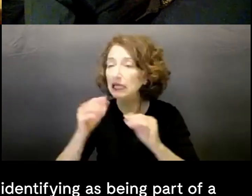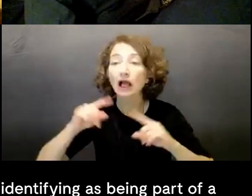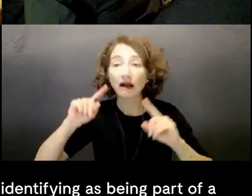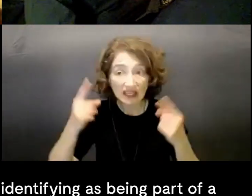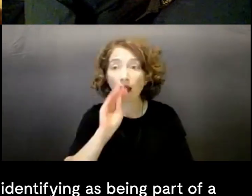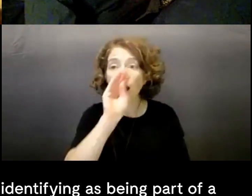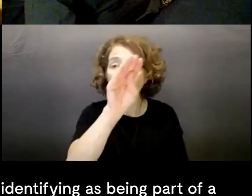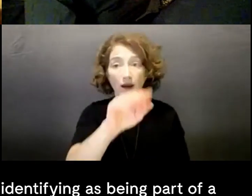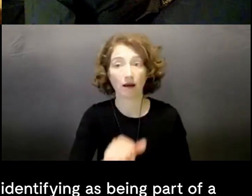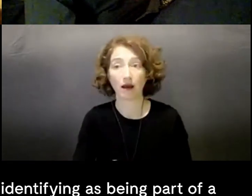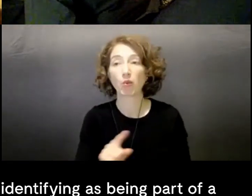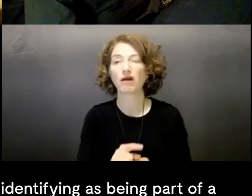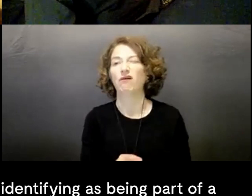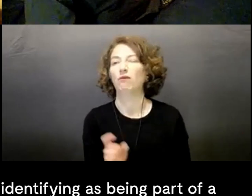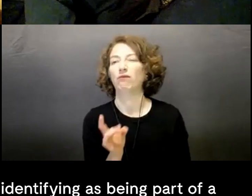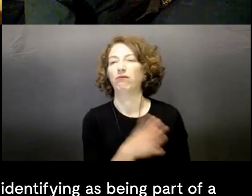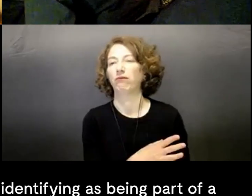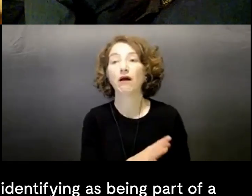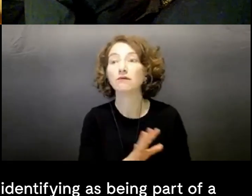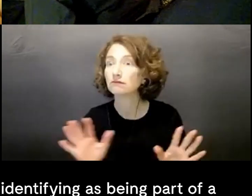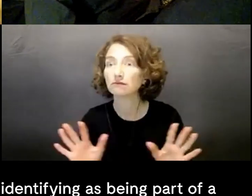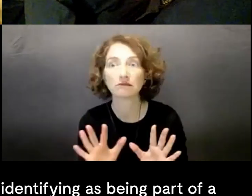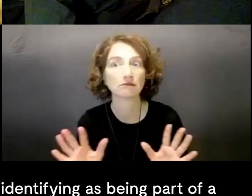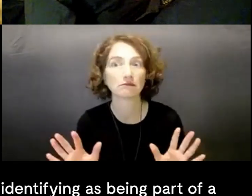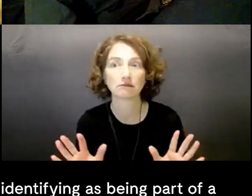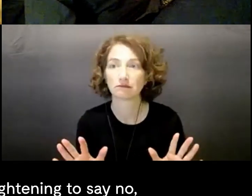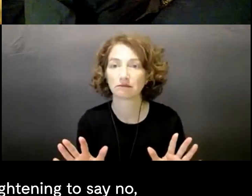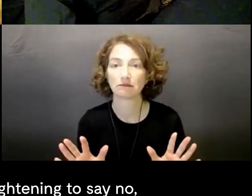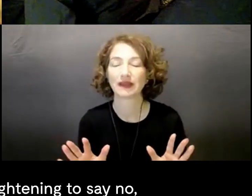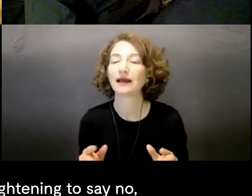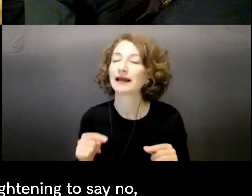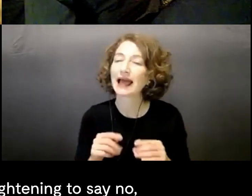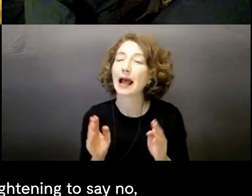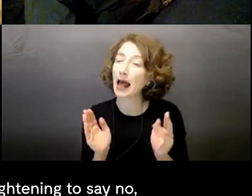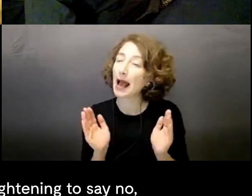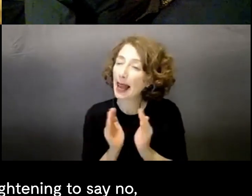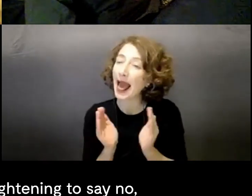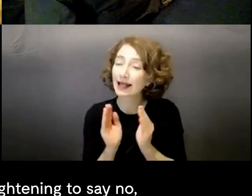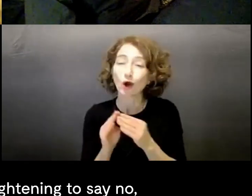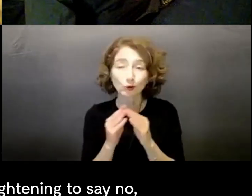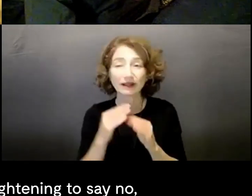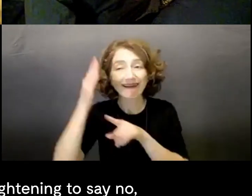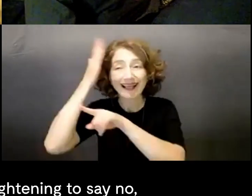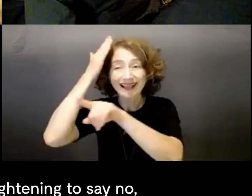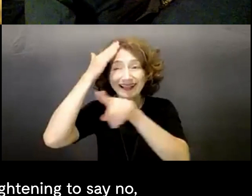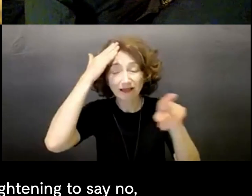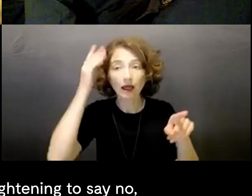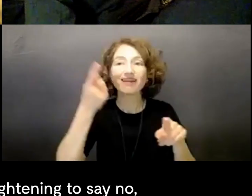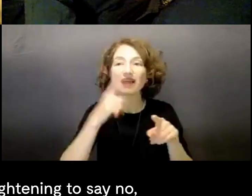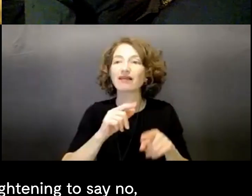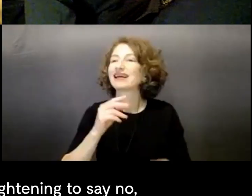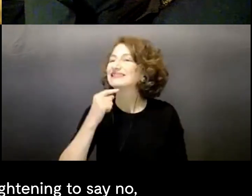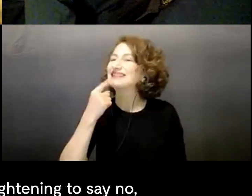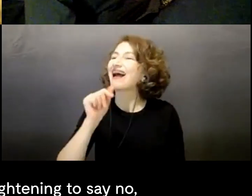sometimes identifying as being part of a relatively small community, it can be really frightening to say no,